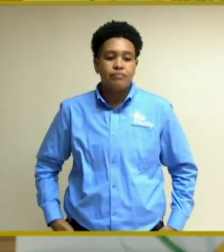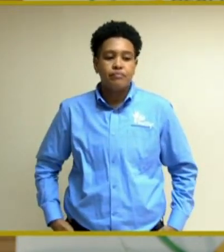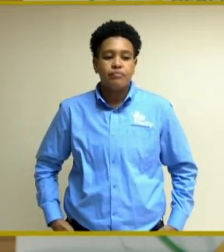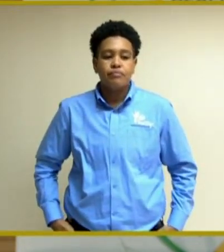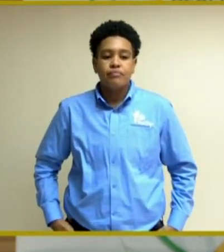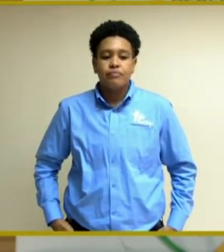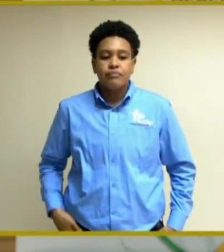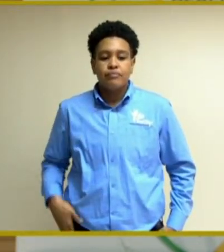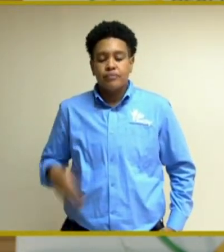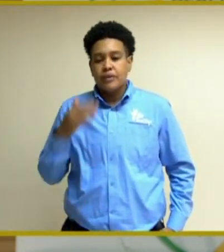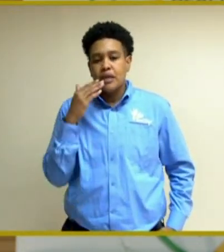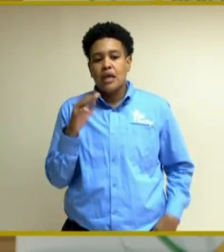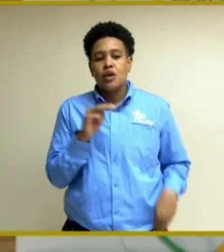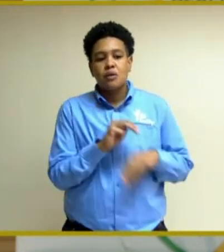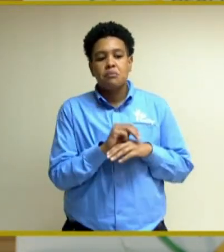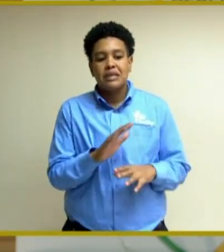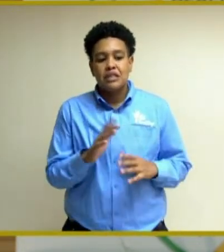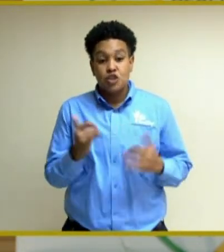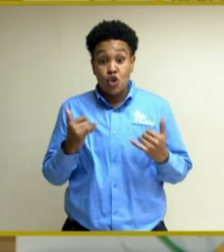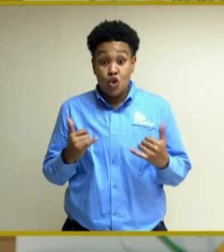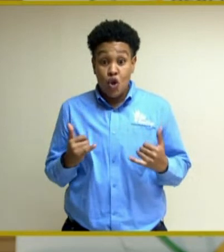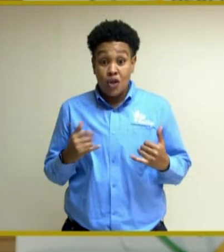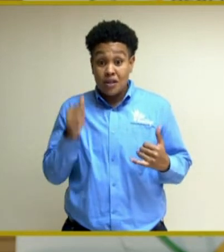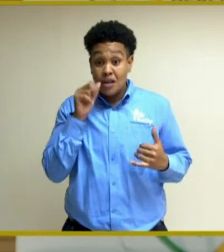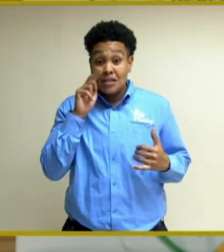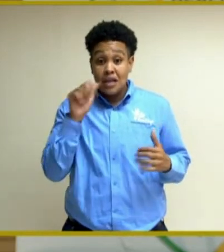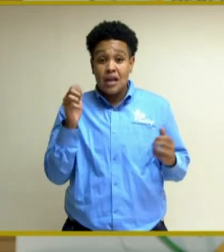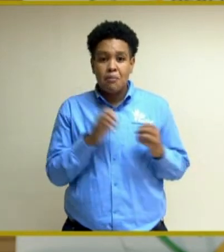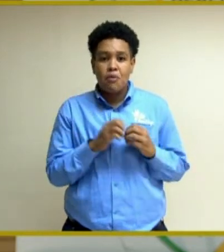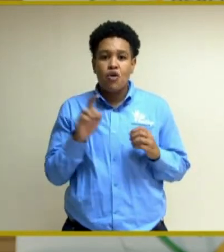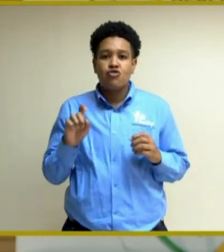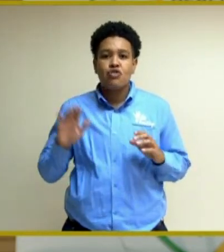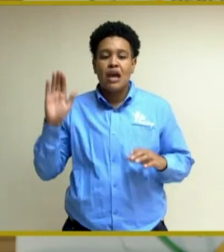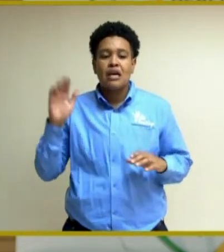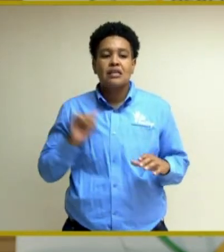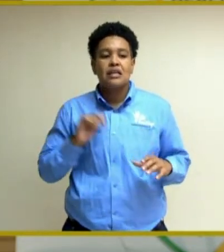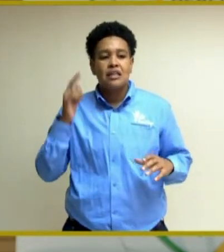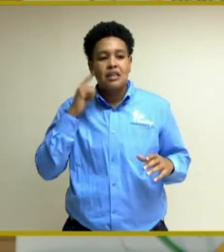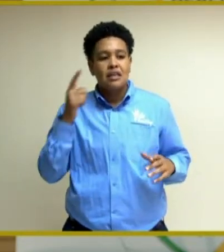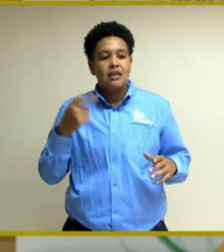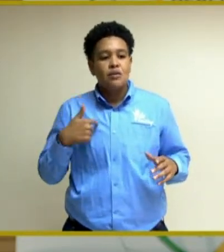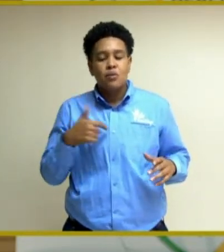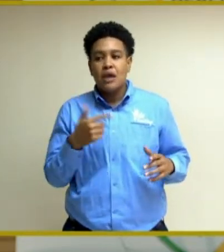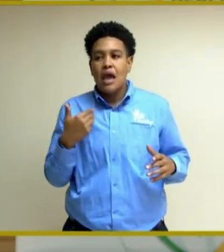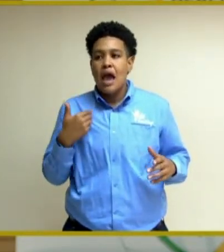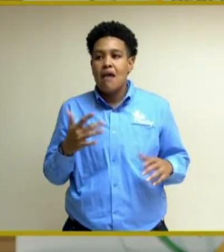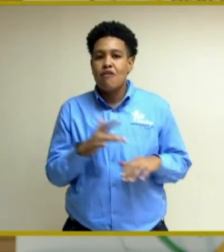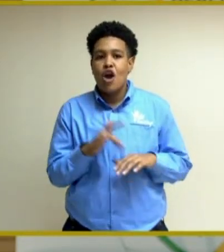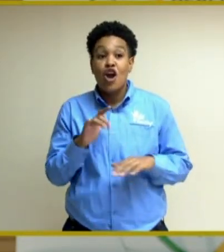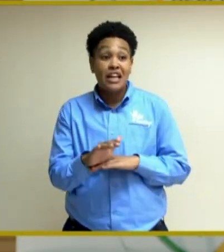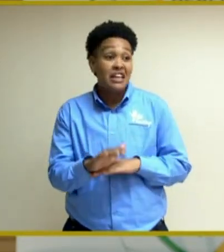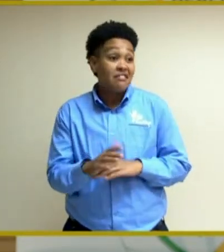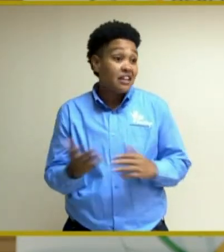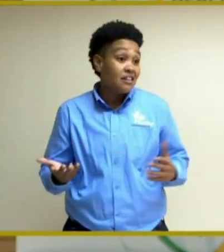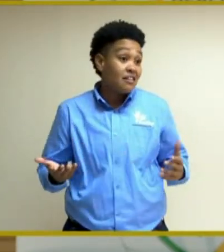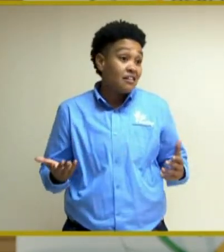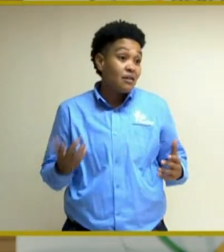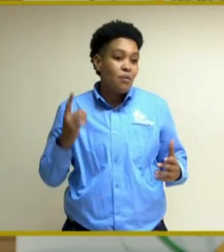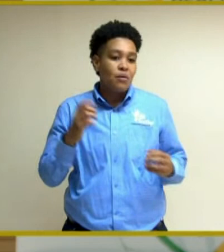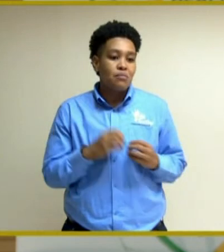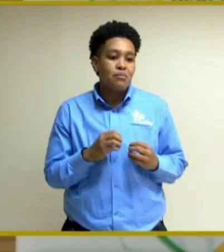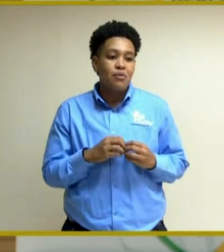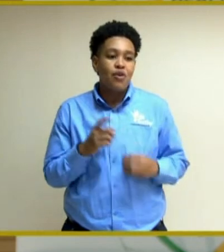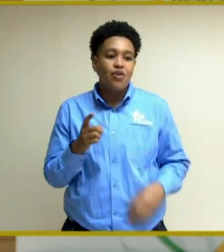Thank you very much, Minister. I am not seeing any more raised hands, so I think we have an early evening. There's one more